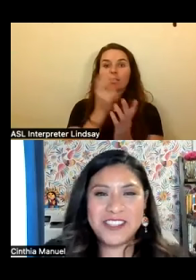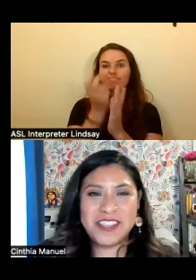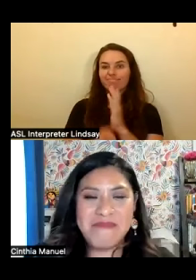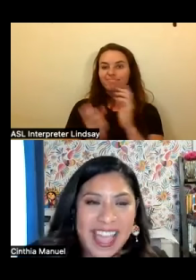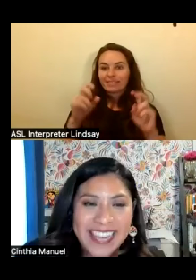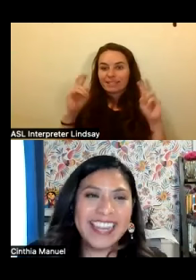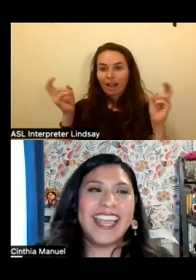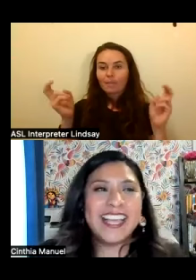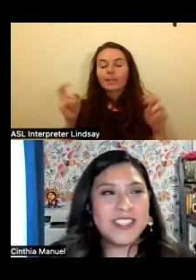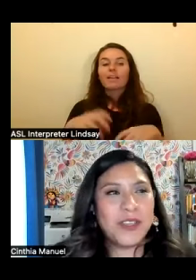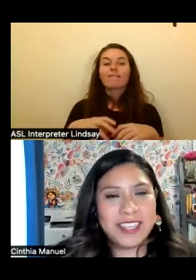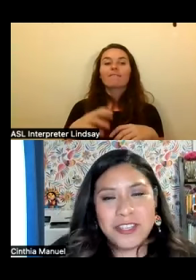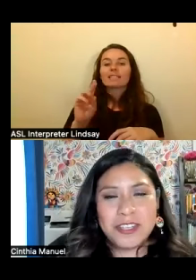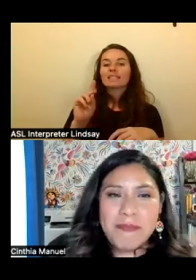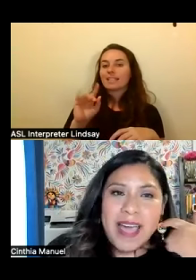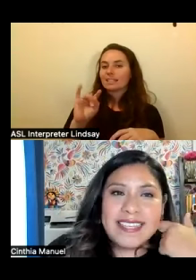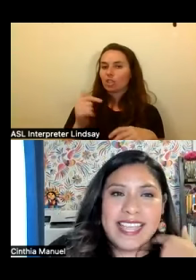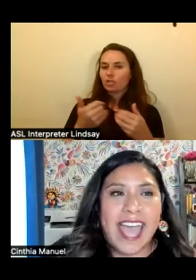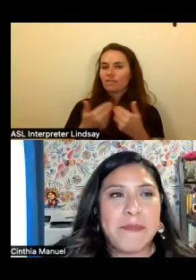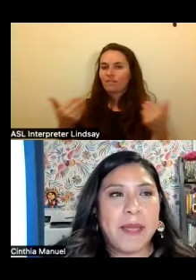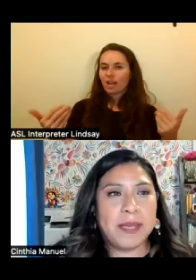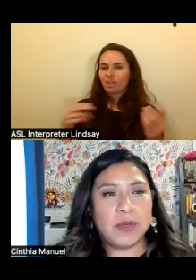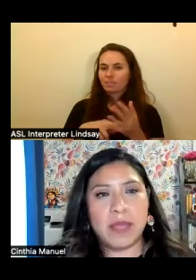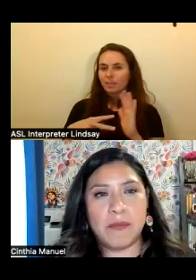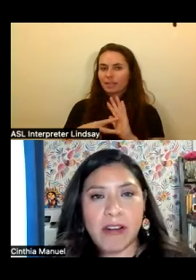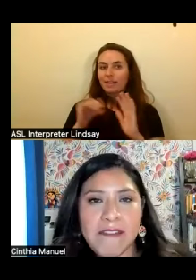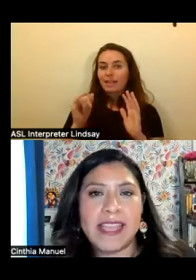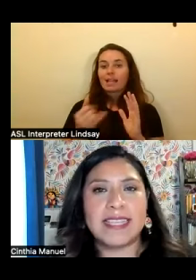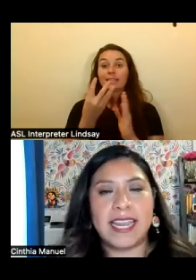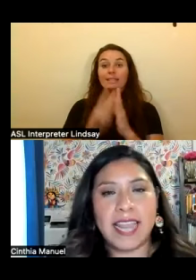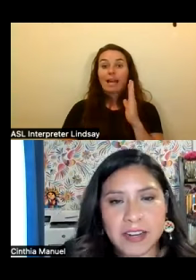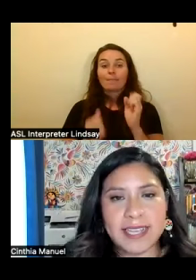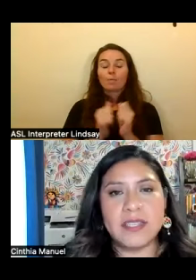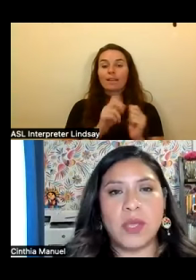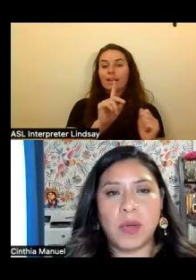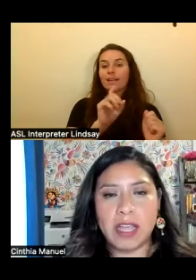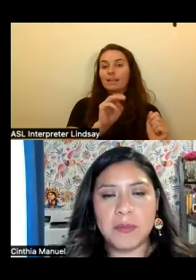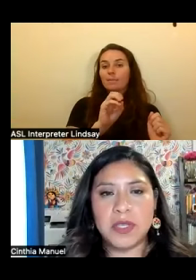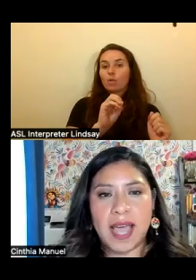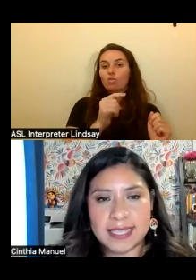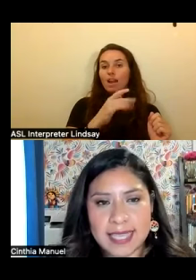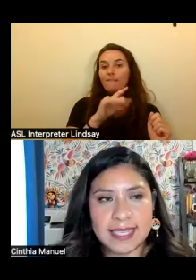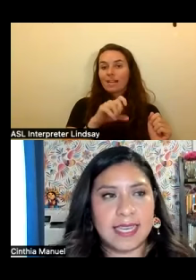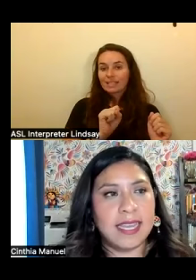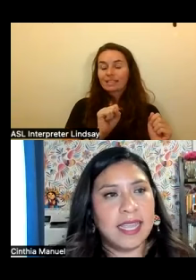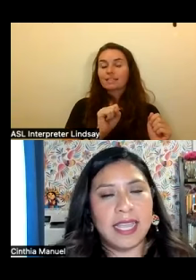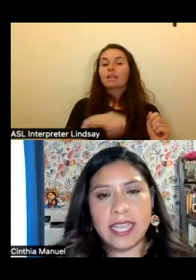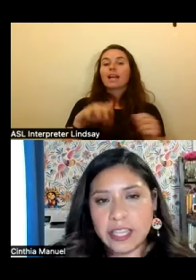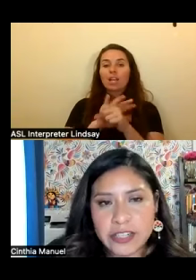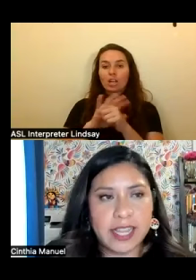of the digital divide. So the digital divide is the gap between demographics and areas when it comes to